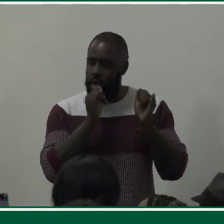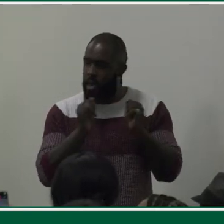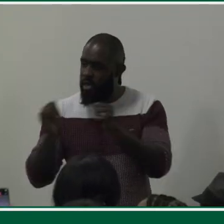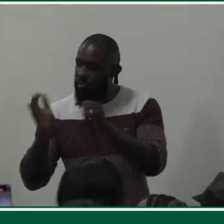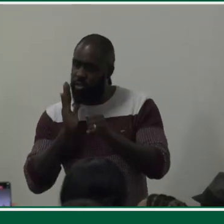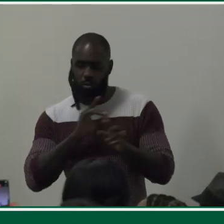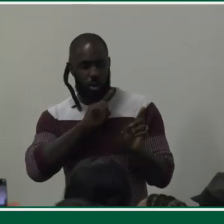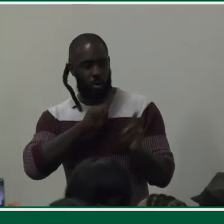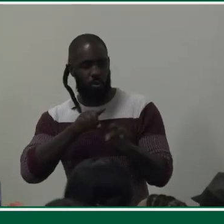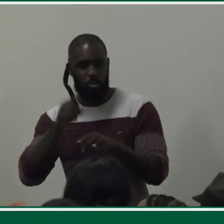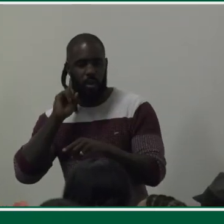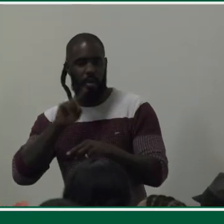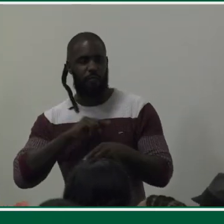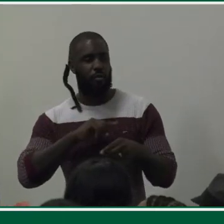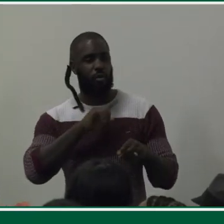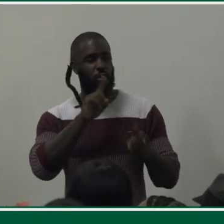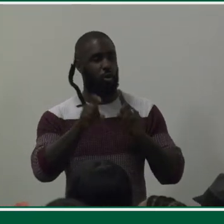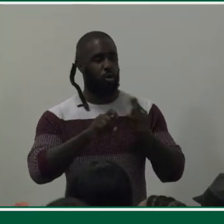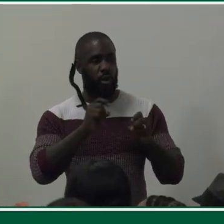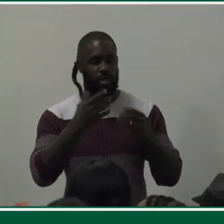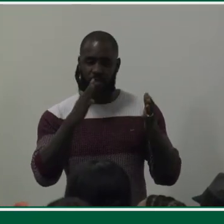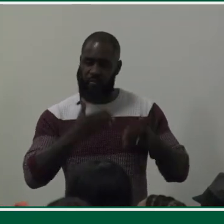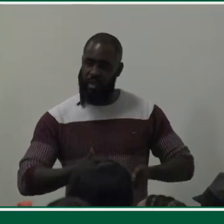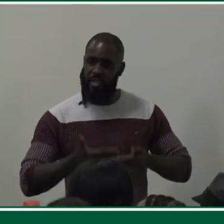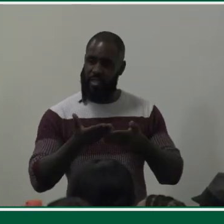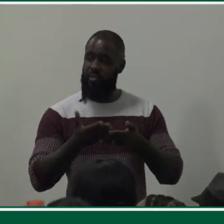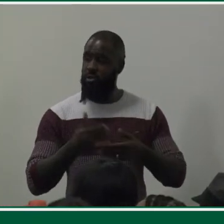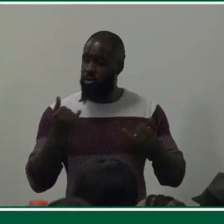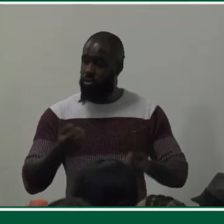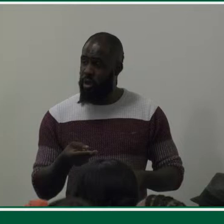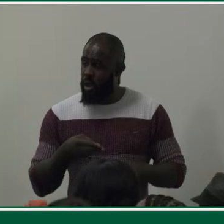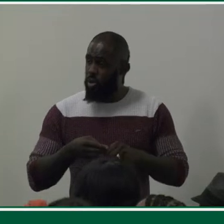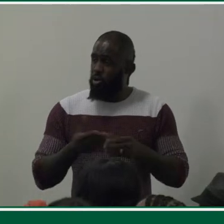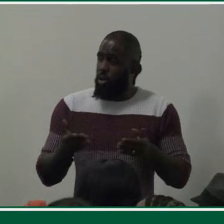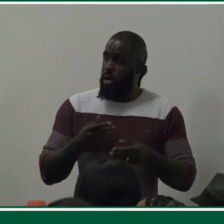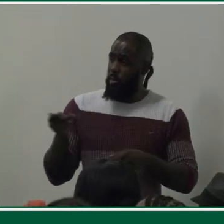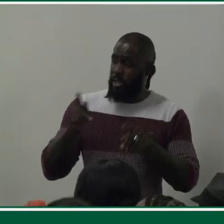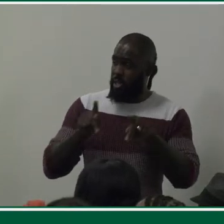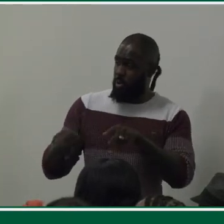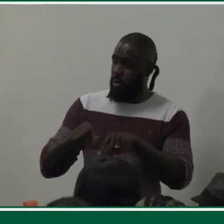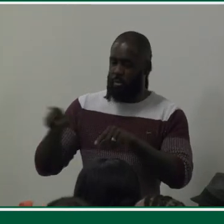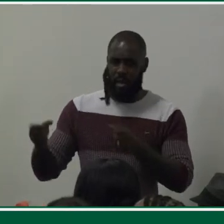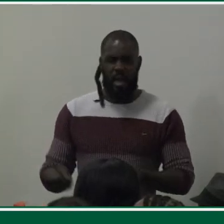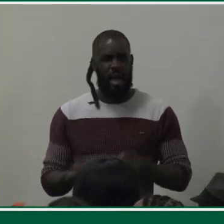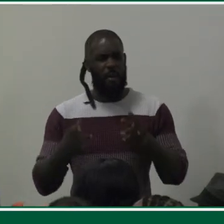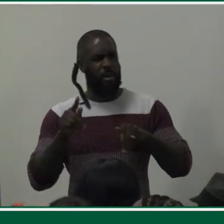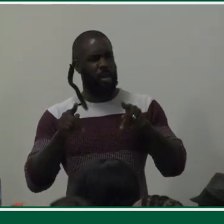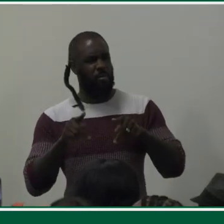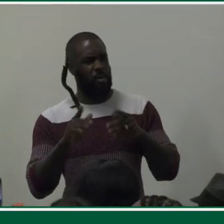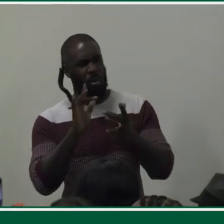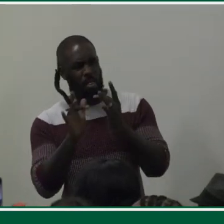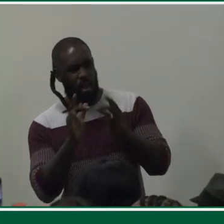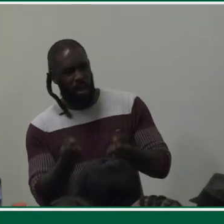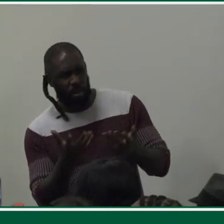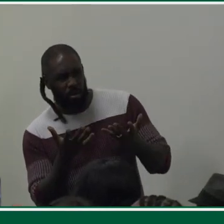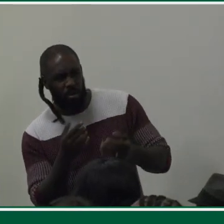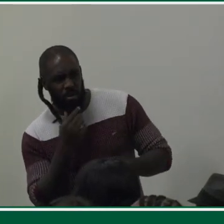opportunity to respond to questions that folks submitted. So we're joined by the people who are here in this room, but also how many folks do we have joining us online